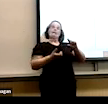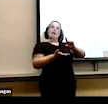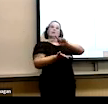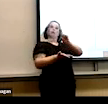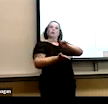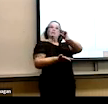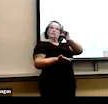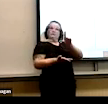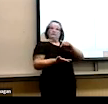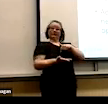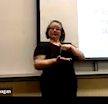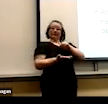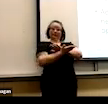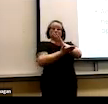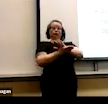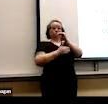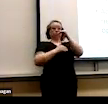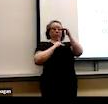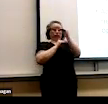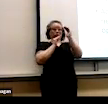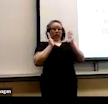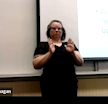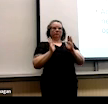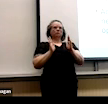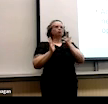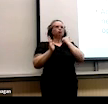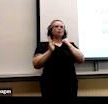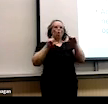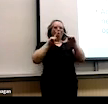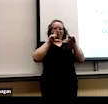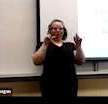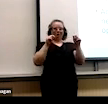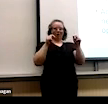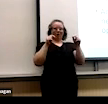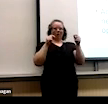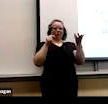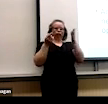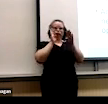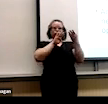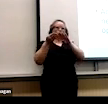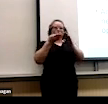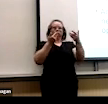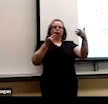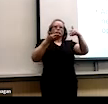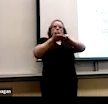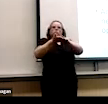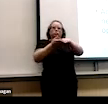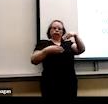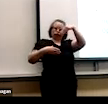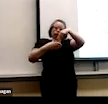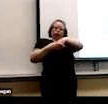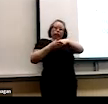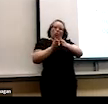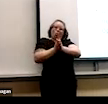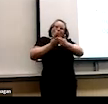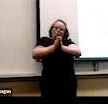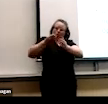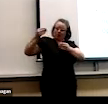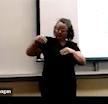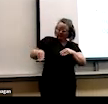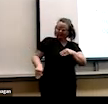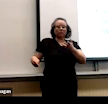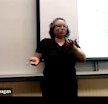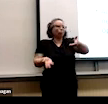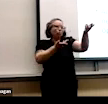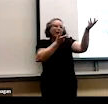wallets so that they can bring it with them. If they go to the emergency room, for example, it might have a record of their medications. That's how up to date they keep it, how helpful it might